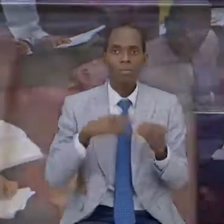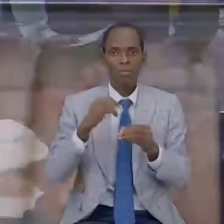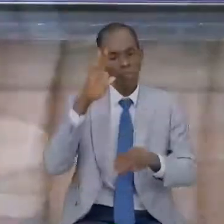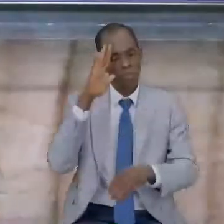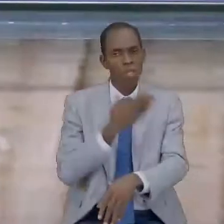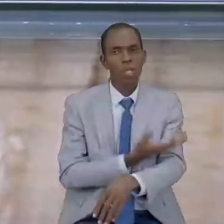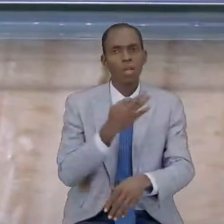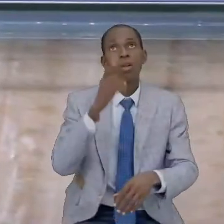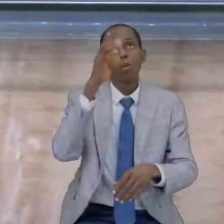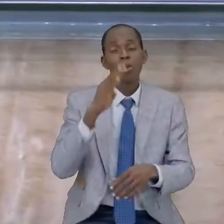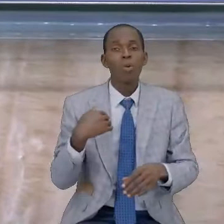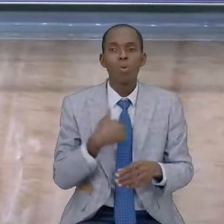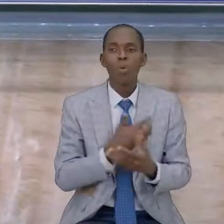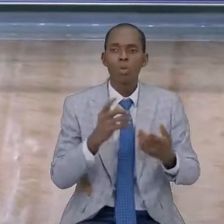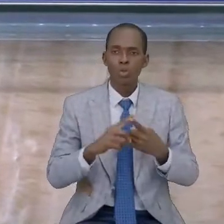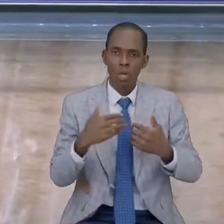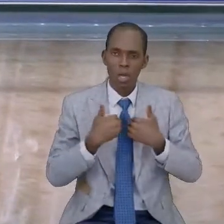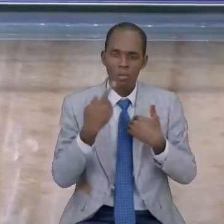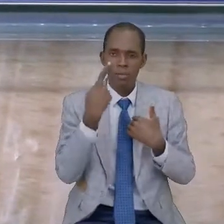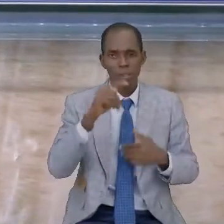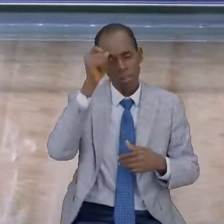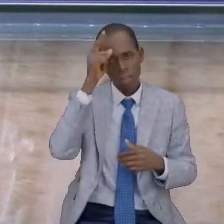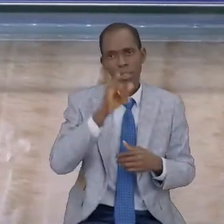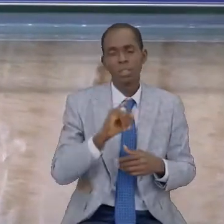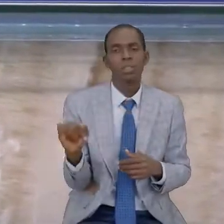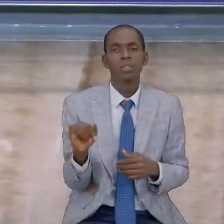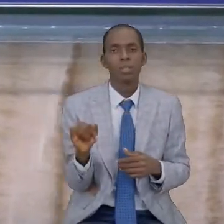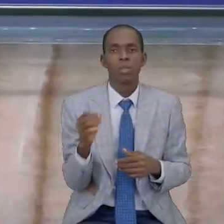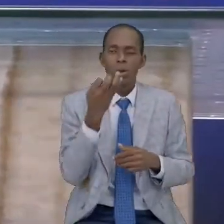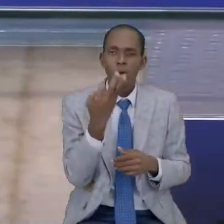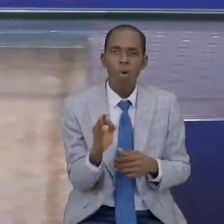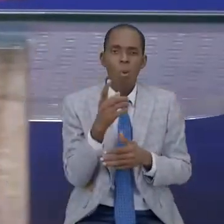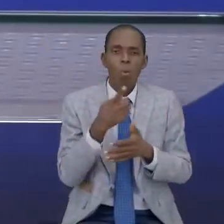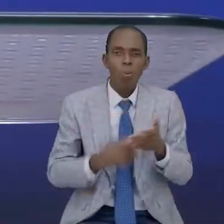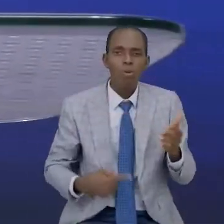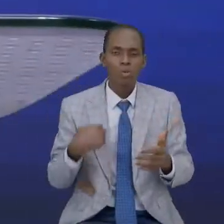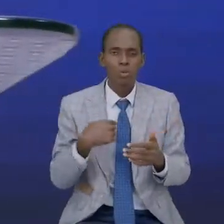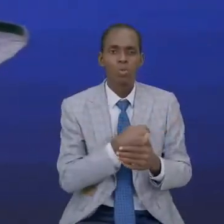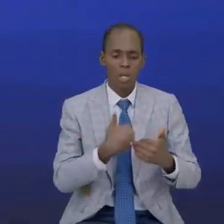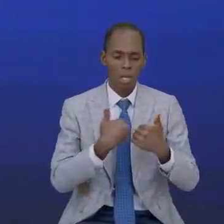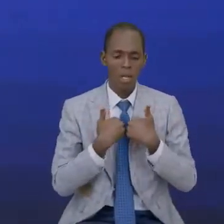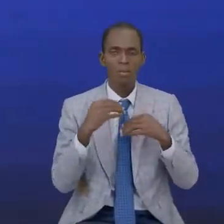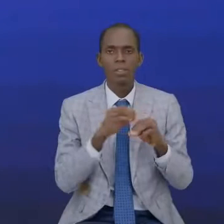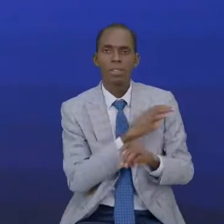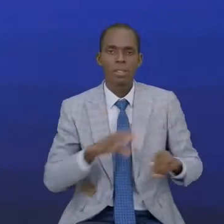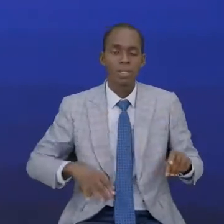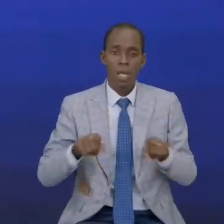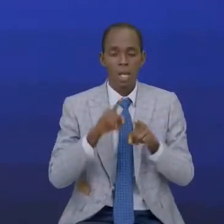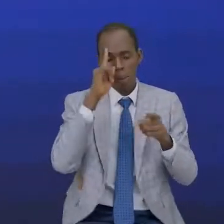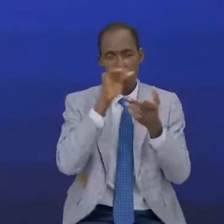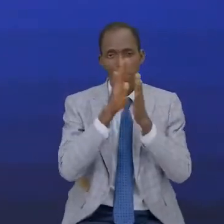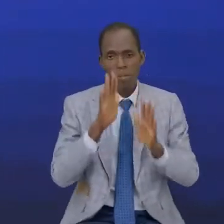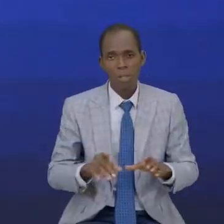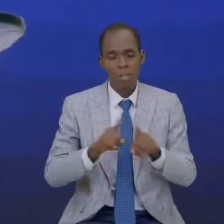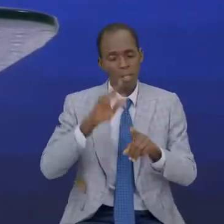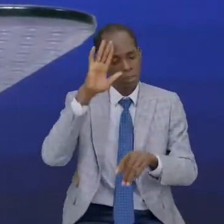of God, we want to have the perception and the understanding of what we have in Christ as believers, as